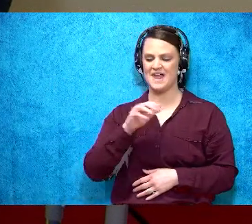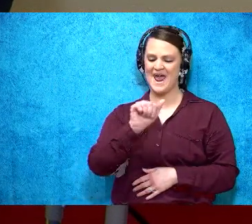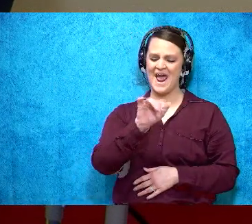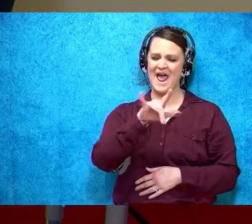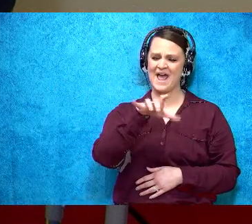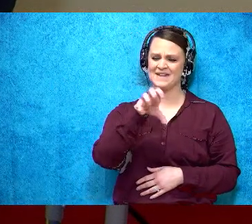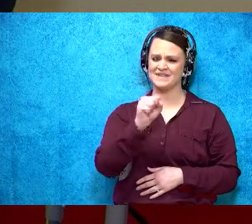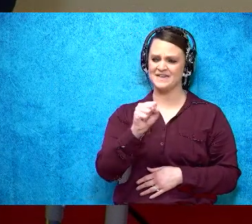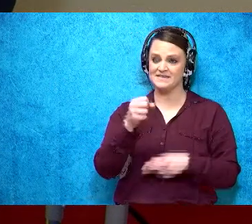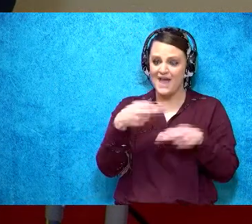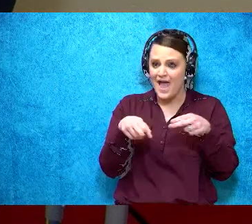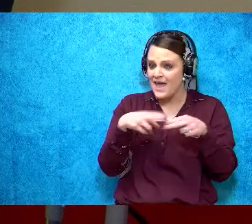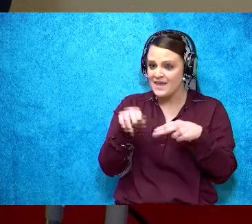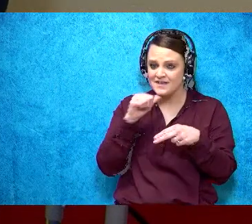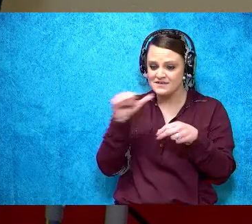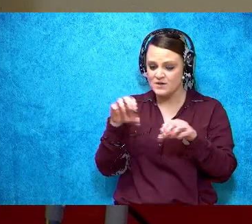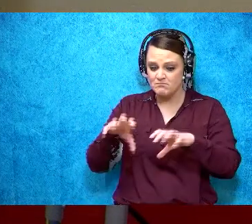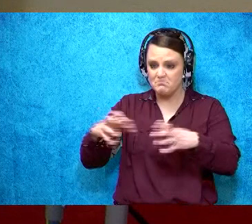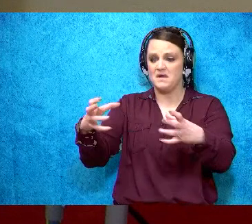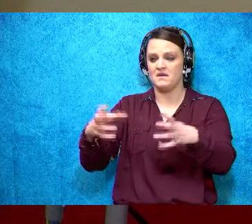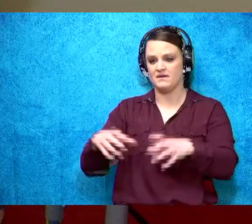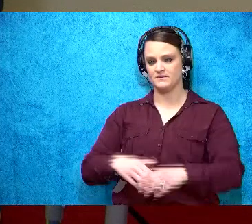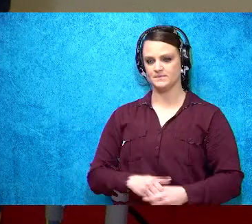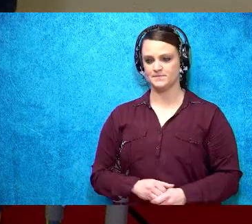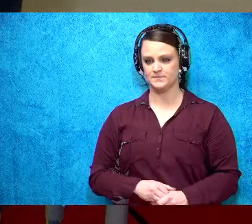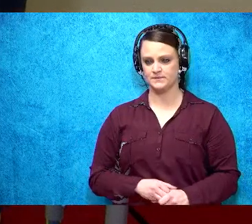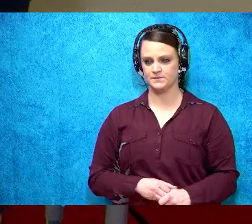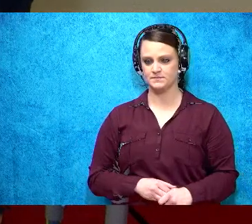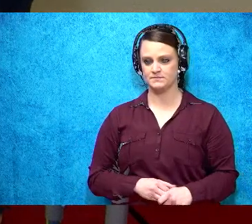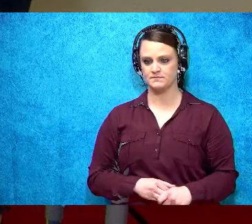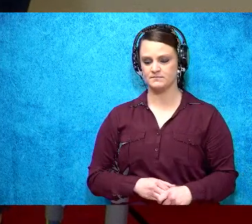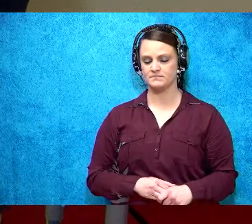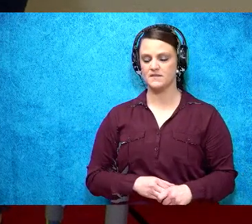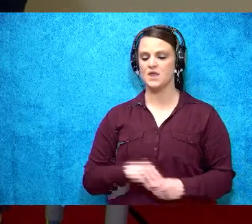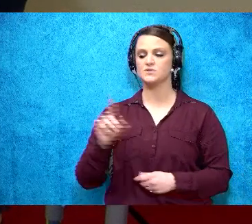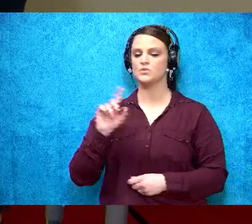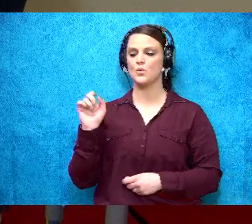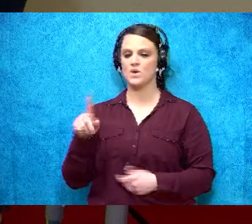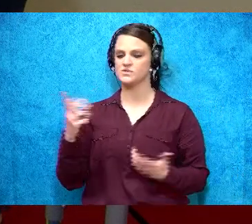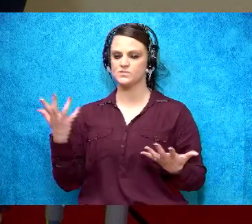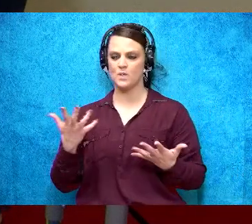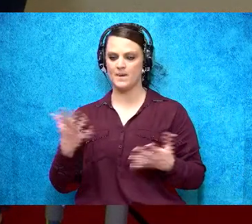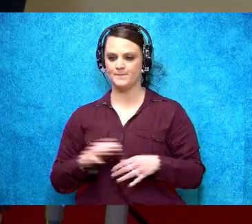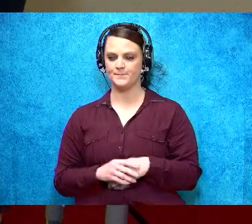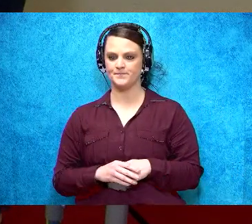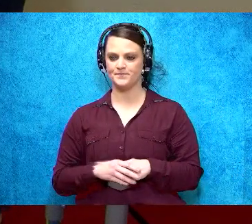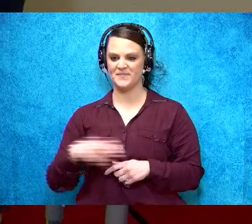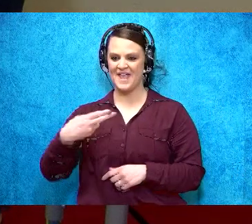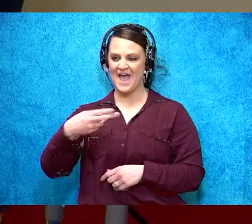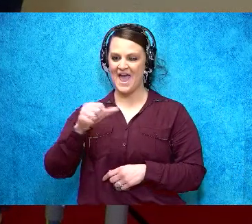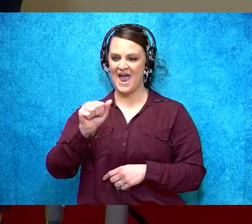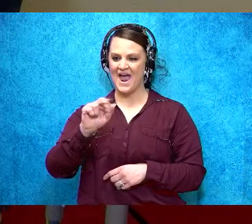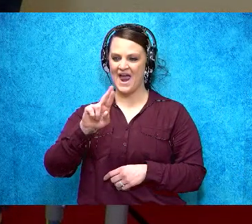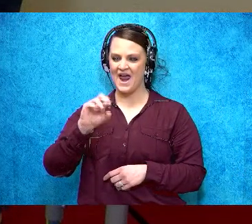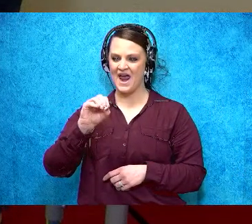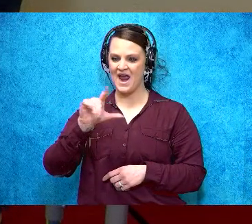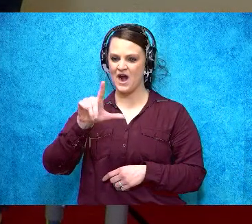the eggs, he exclaimed. The question, where has Harold been before